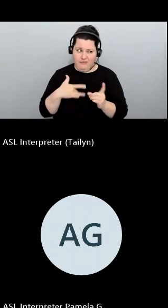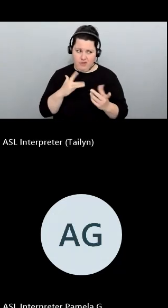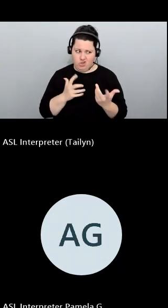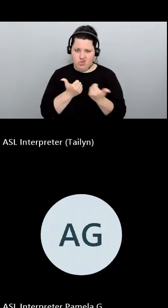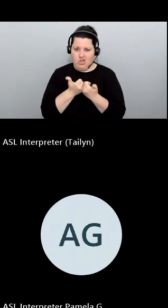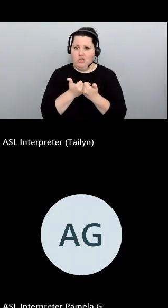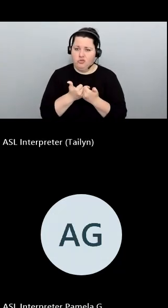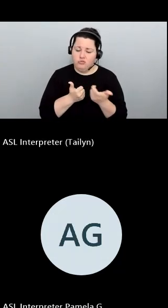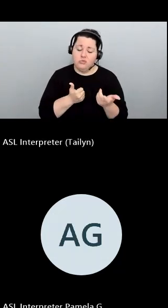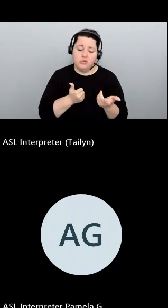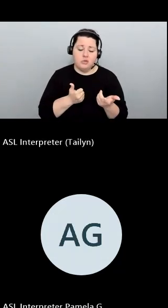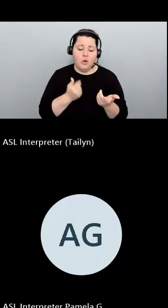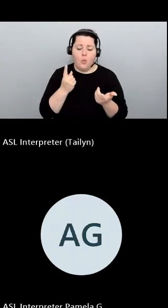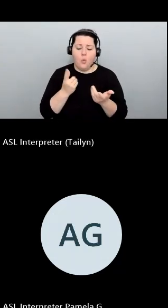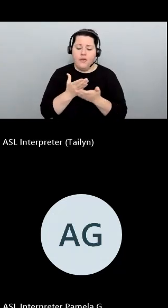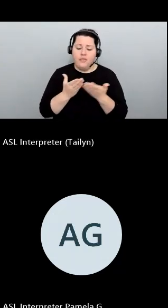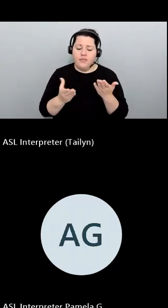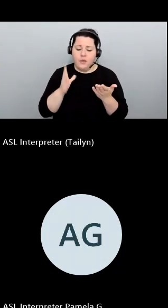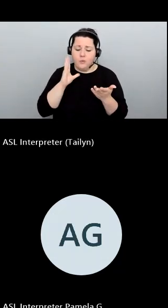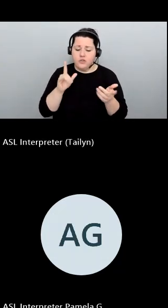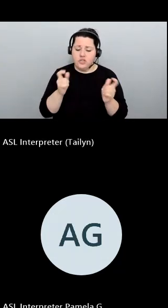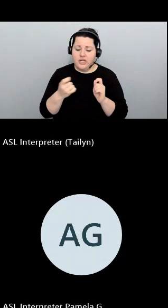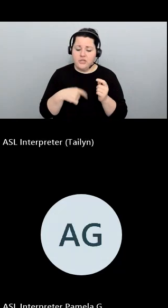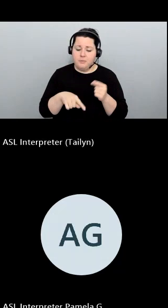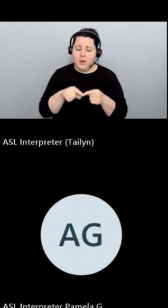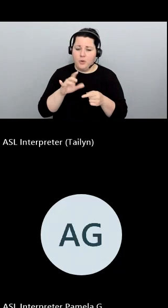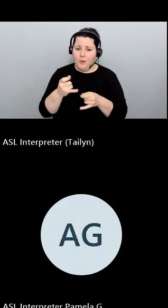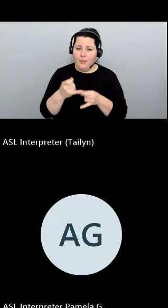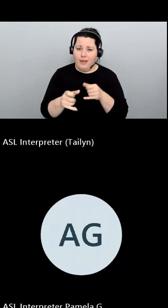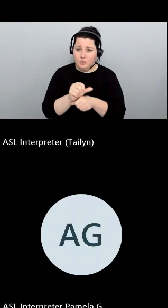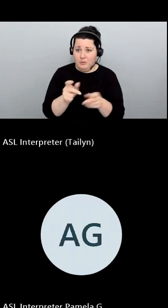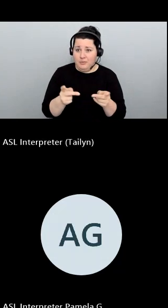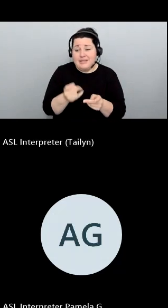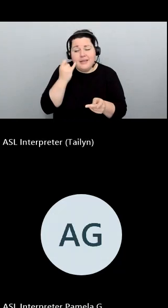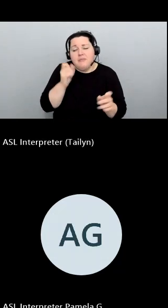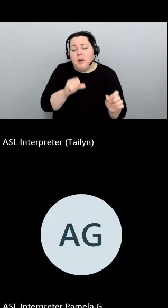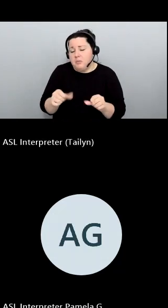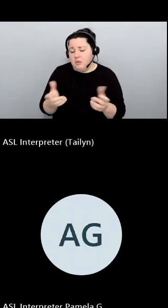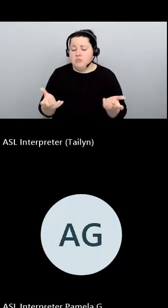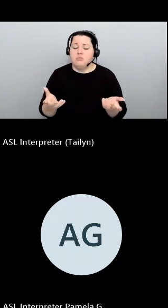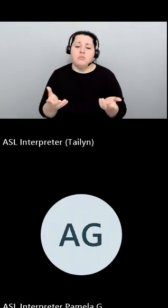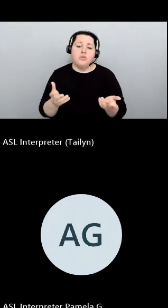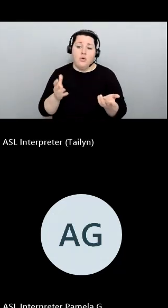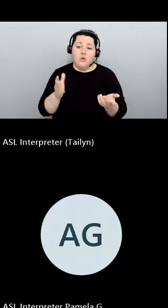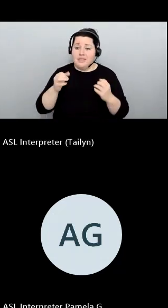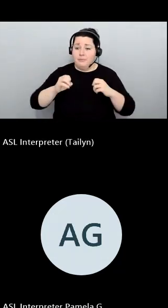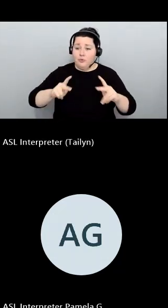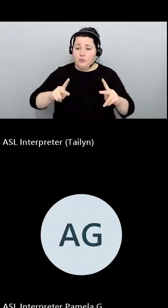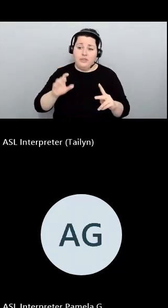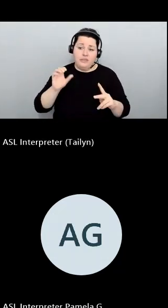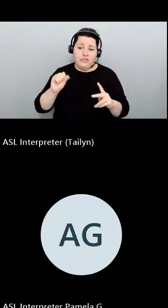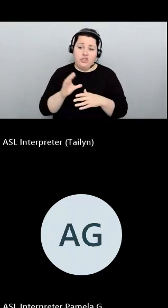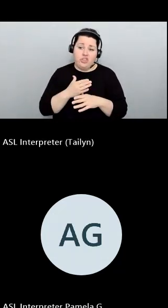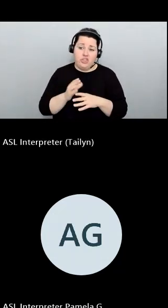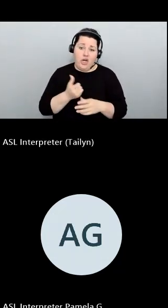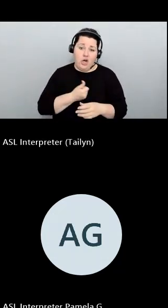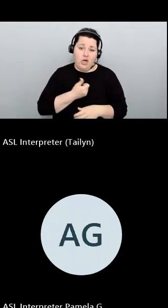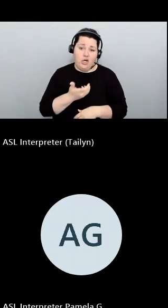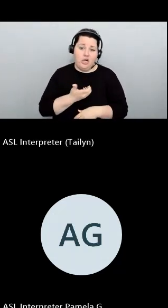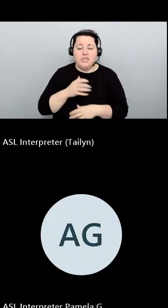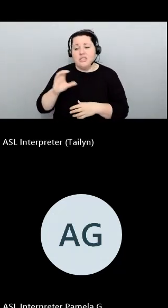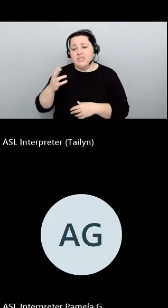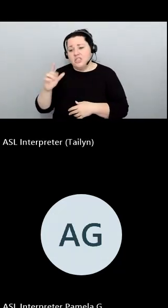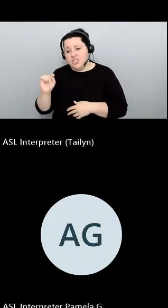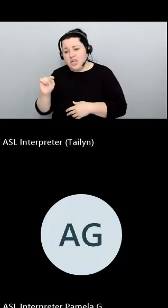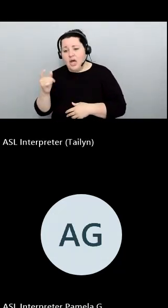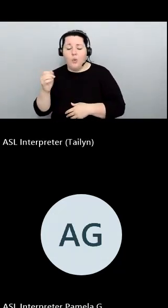is one thing you would have changed about your last workplace if you could? So this is a chance for you to kind of share, either in the chat